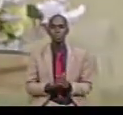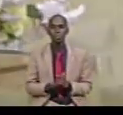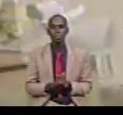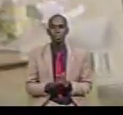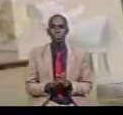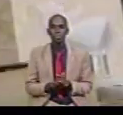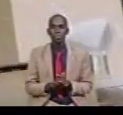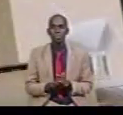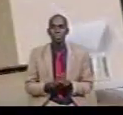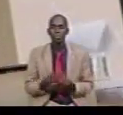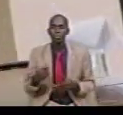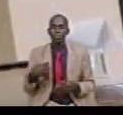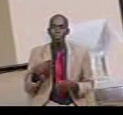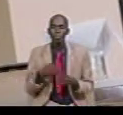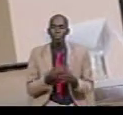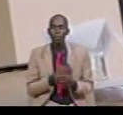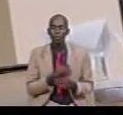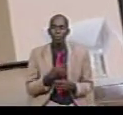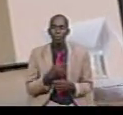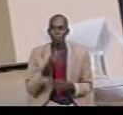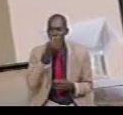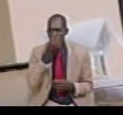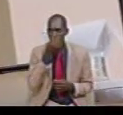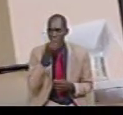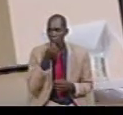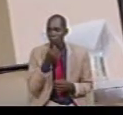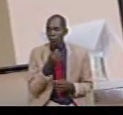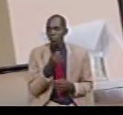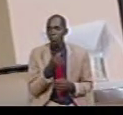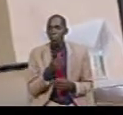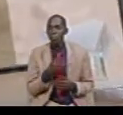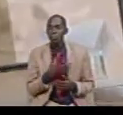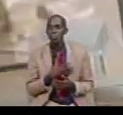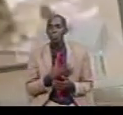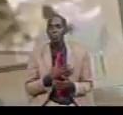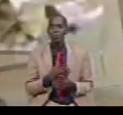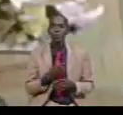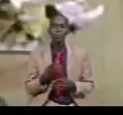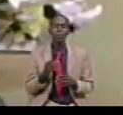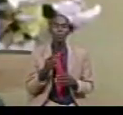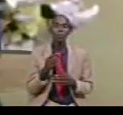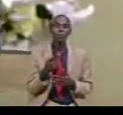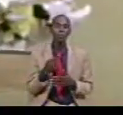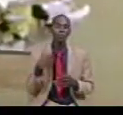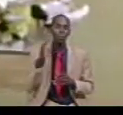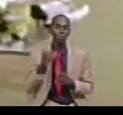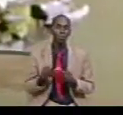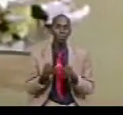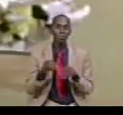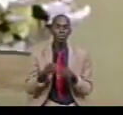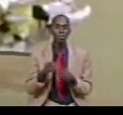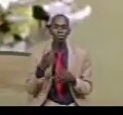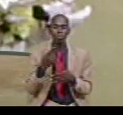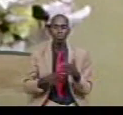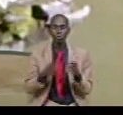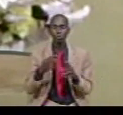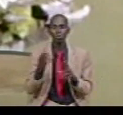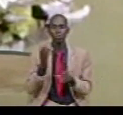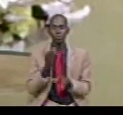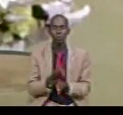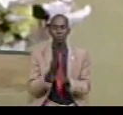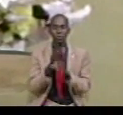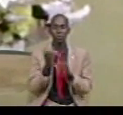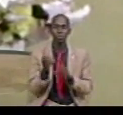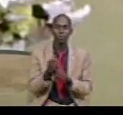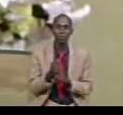We will not drop the baton that you've so firmly held faithfully and firmly. By the